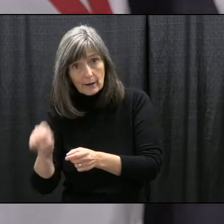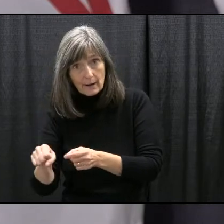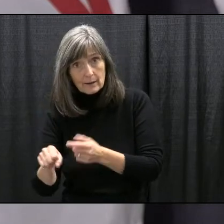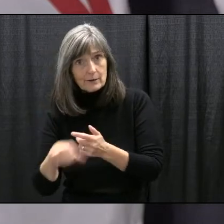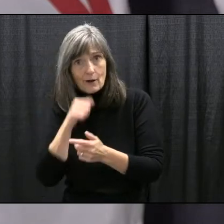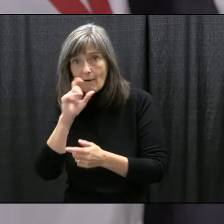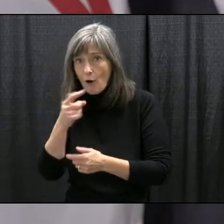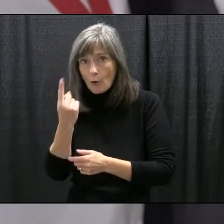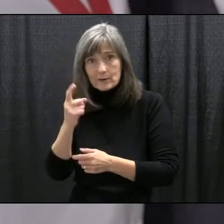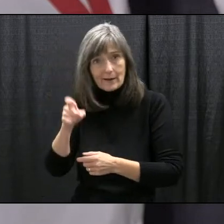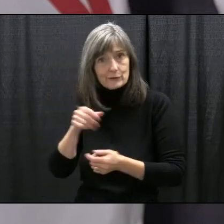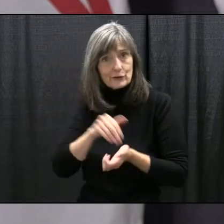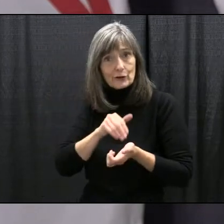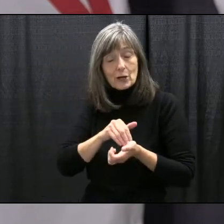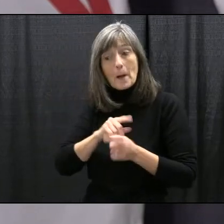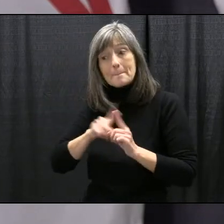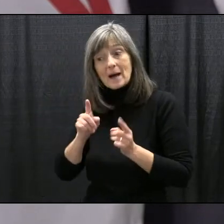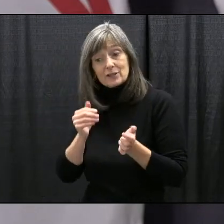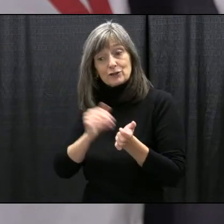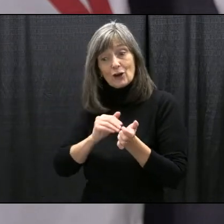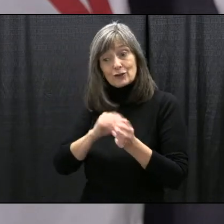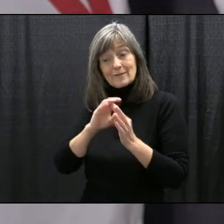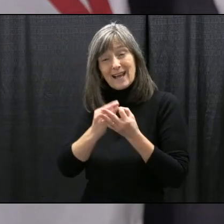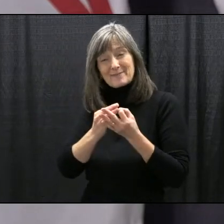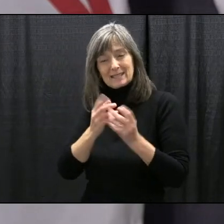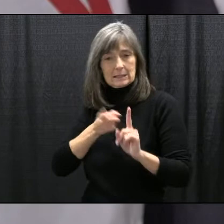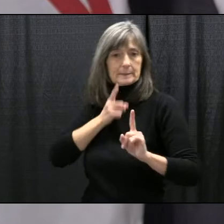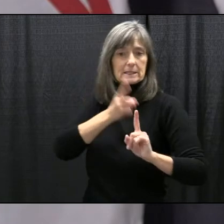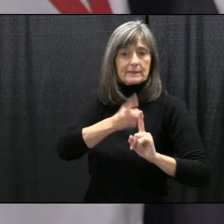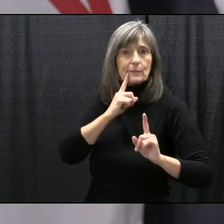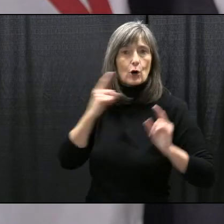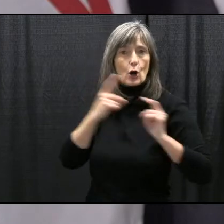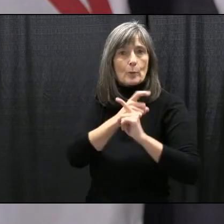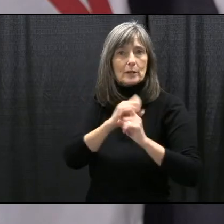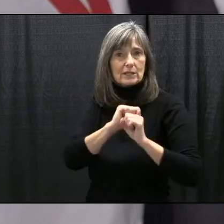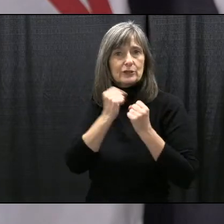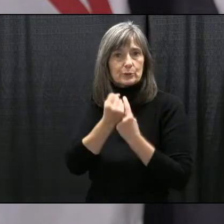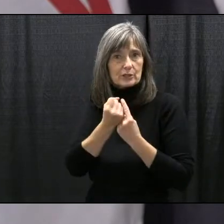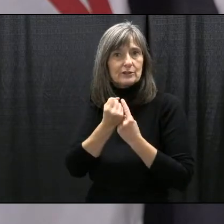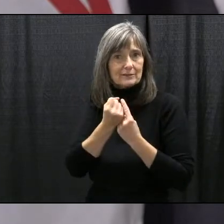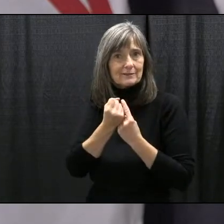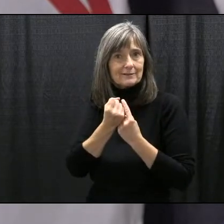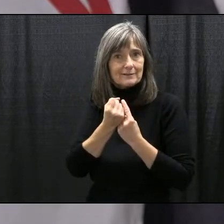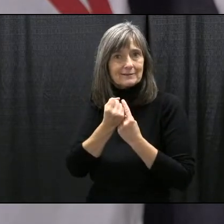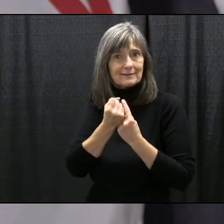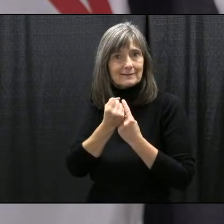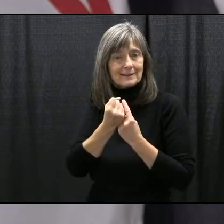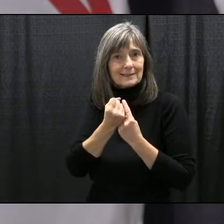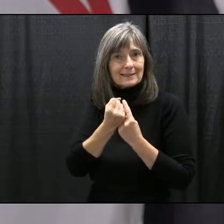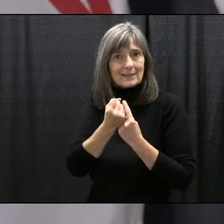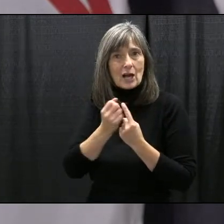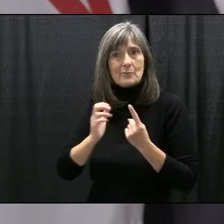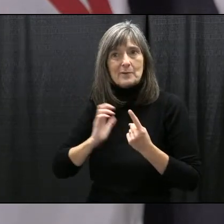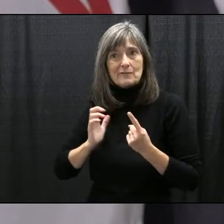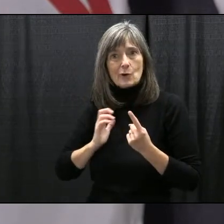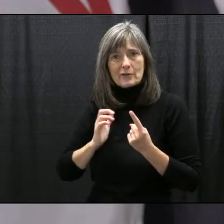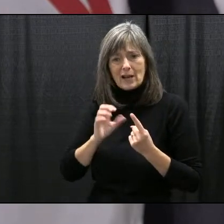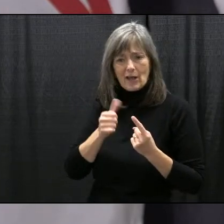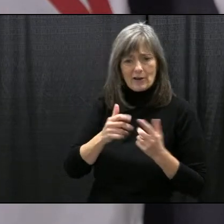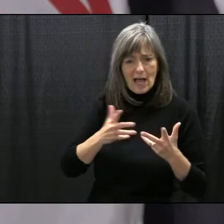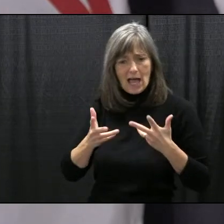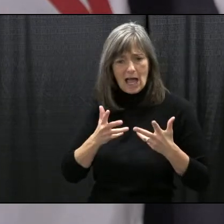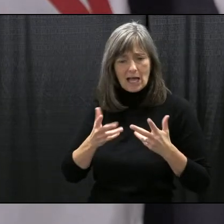the unique skill set of family physicians to deal with those more complicated patients where there were several competing clinical priorities.